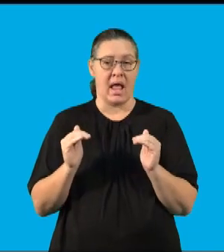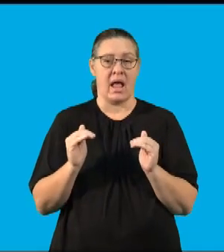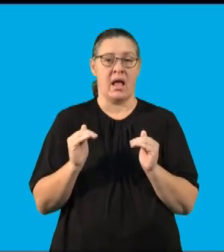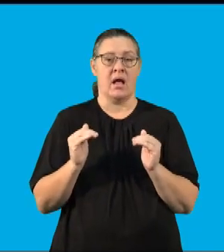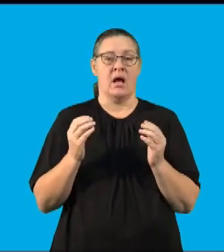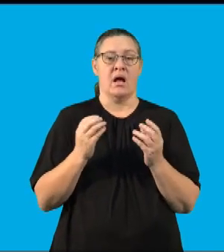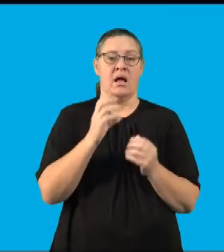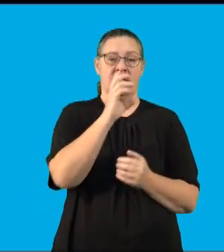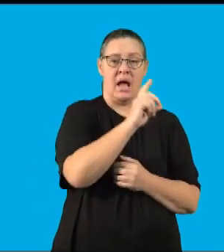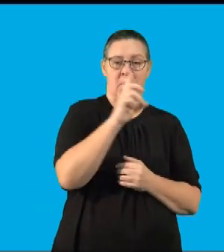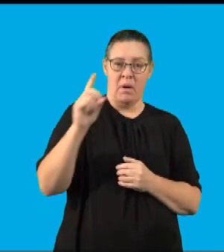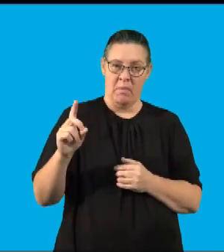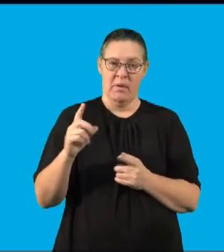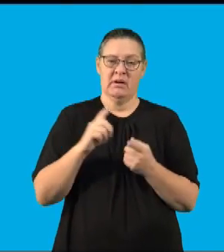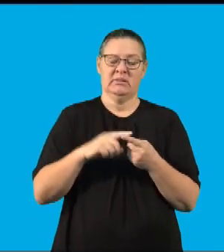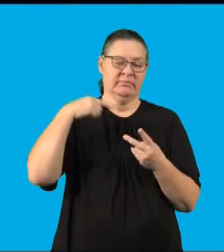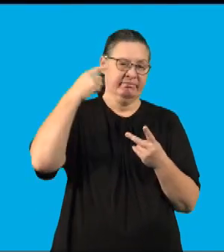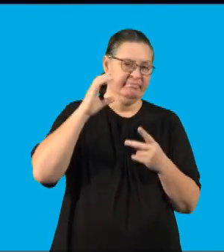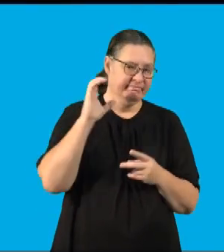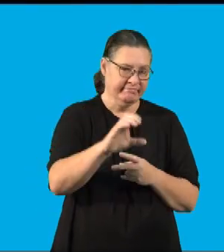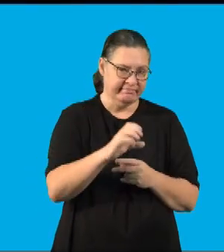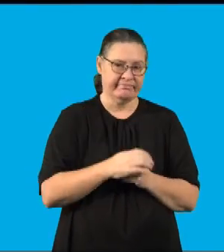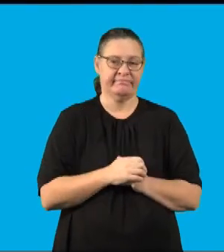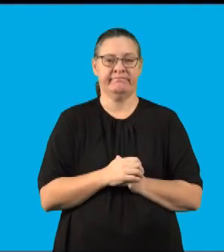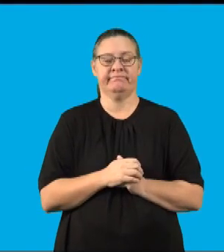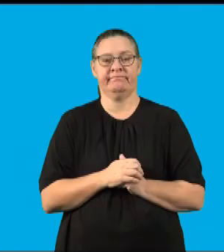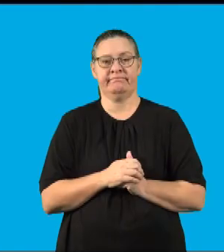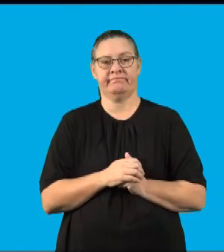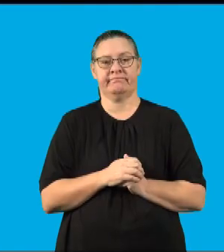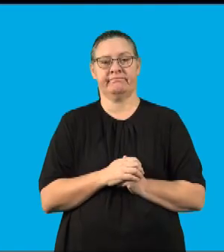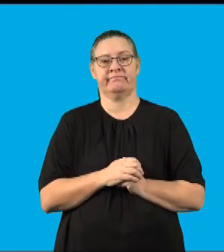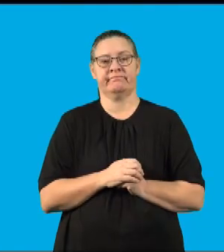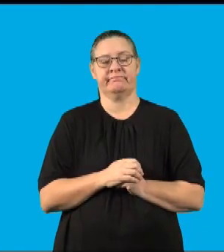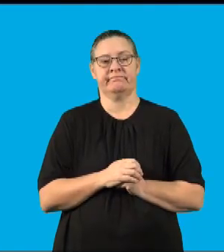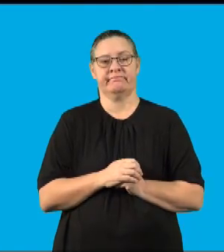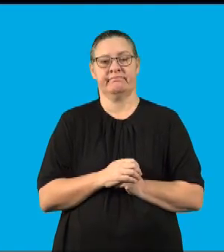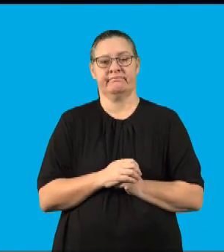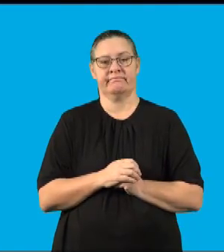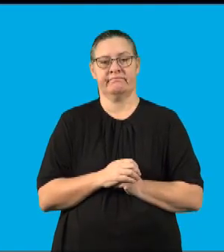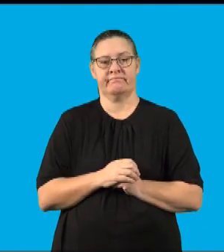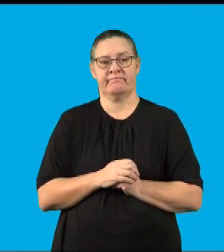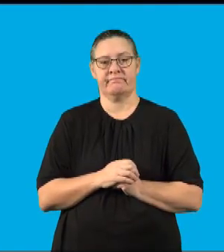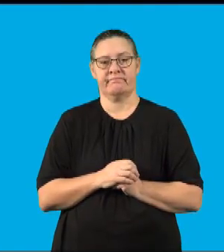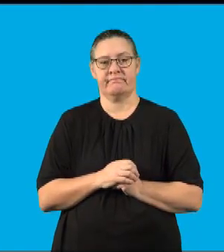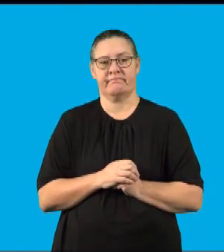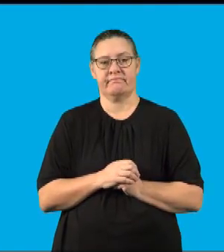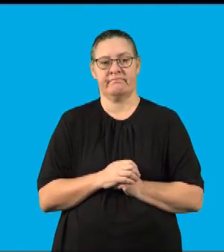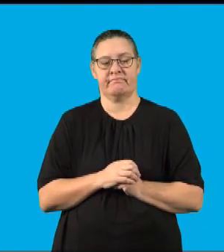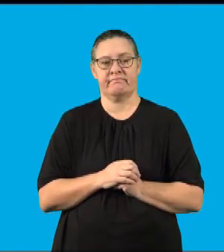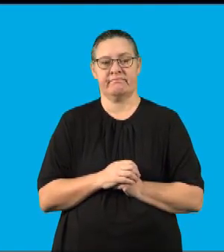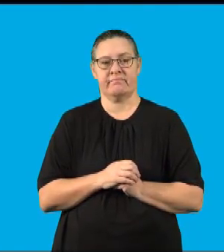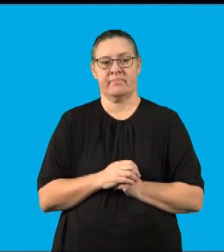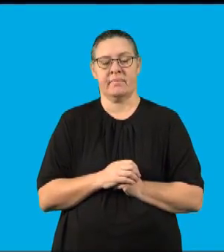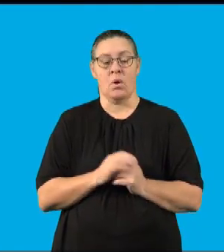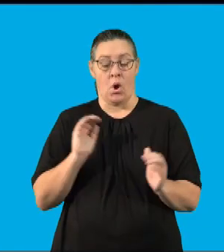two substances, the these two intermolecular forces, a substance having dipole-dipole forces and another substance having